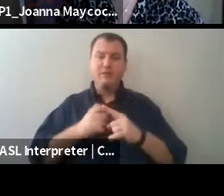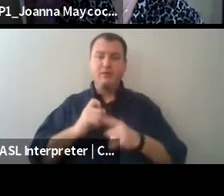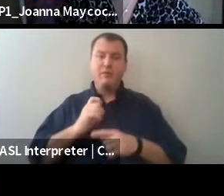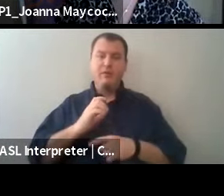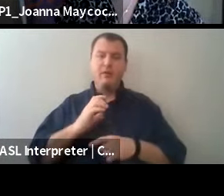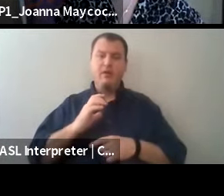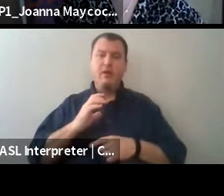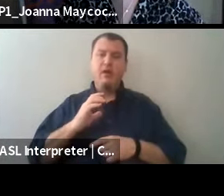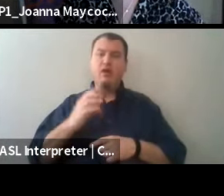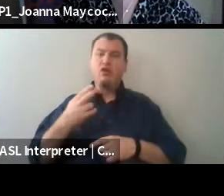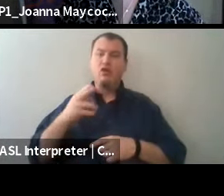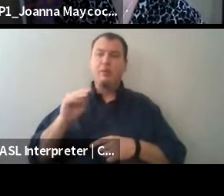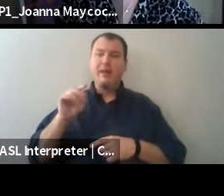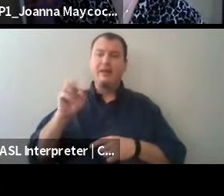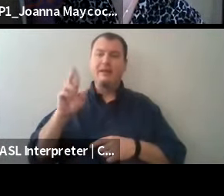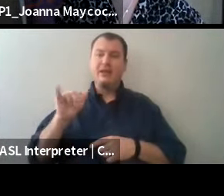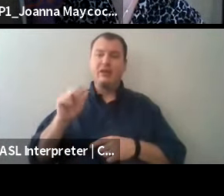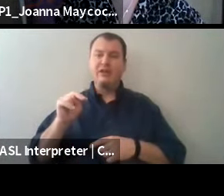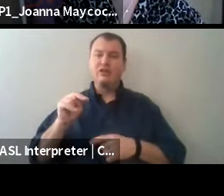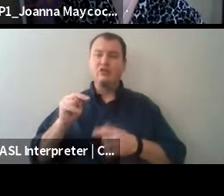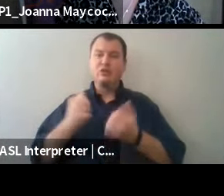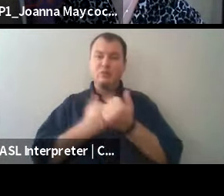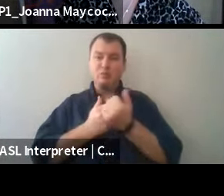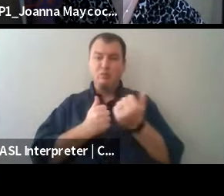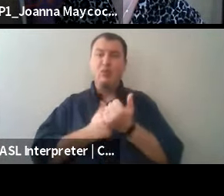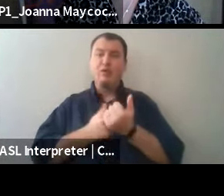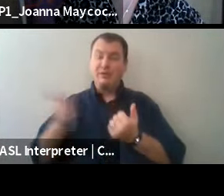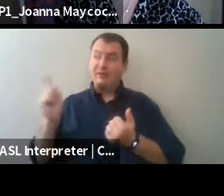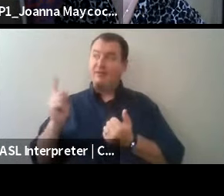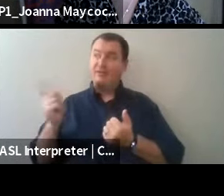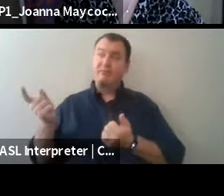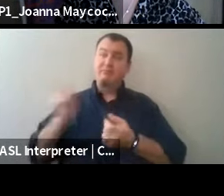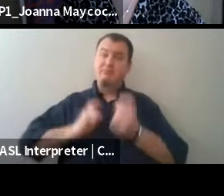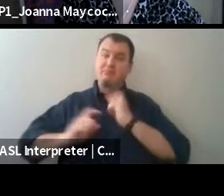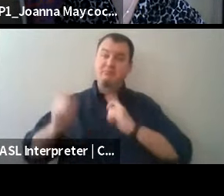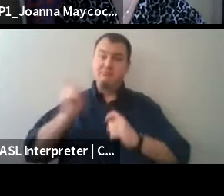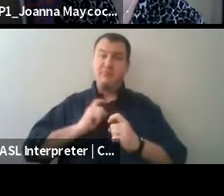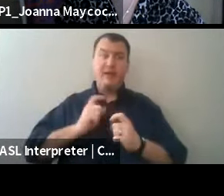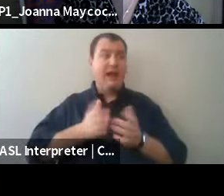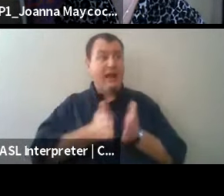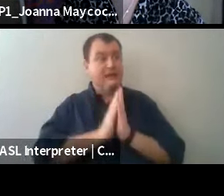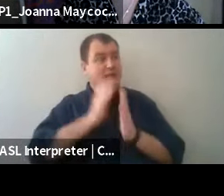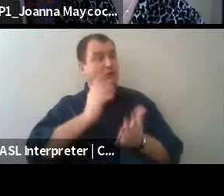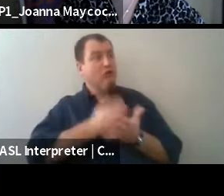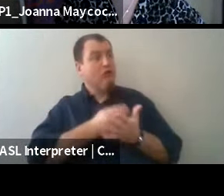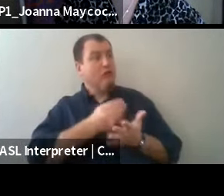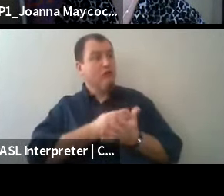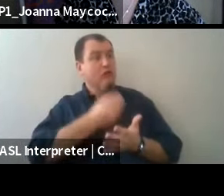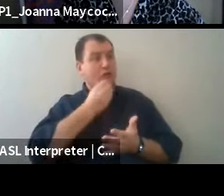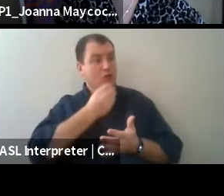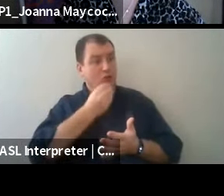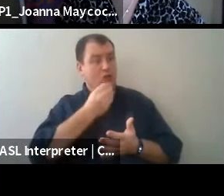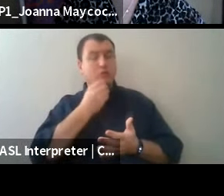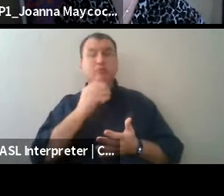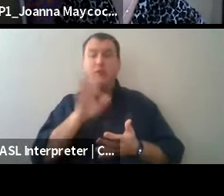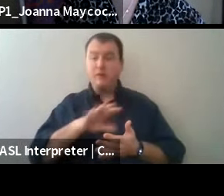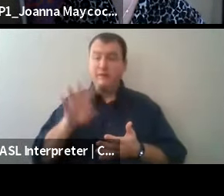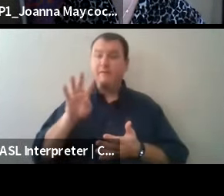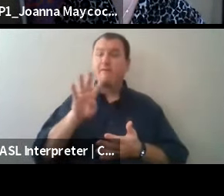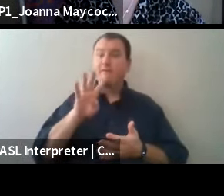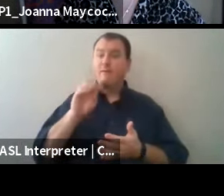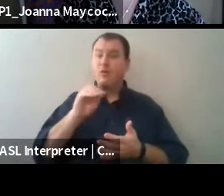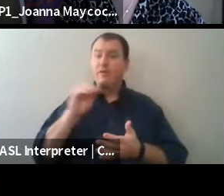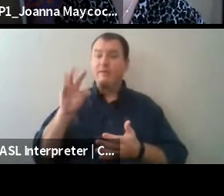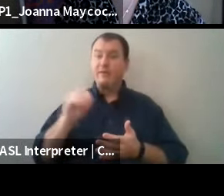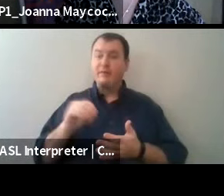humanitarian support, because there was a helpline number available, people asking for grocery. But of course, there were around 40 to 50% call, which were,